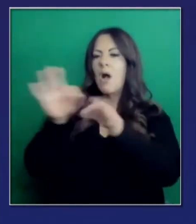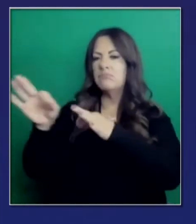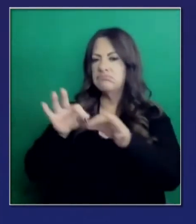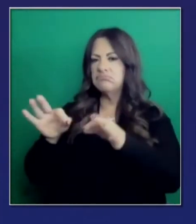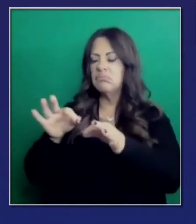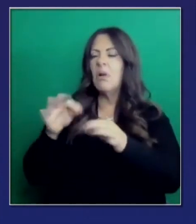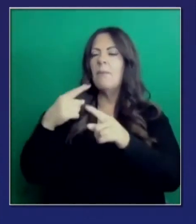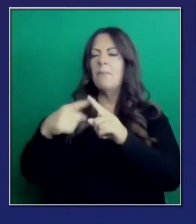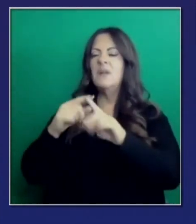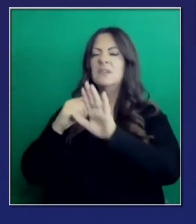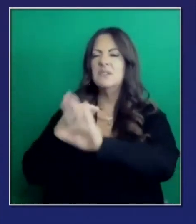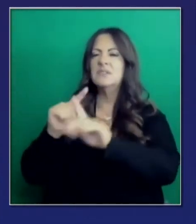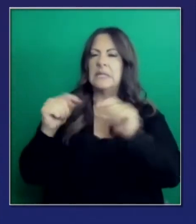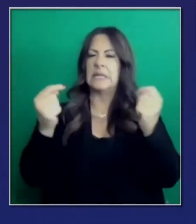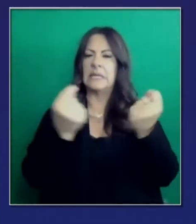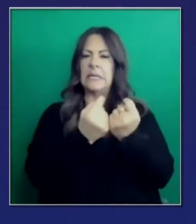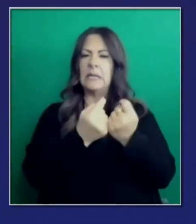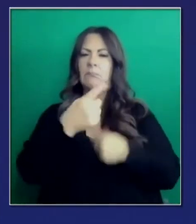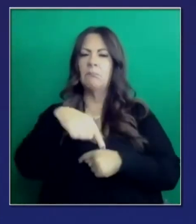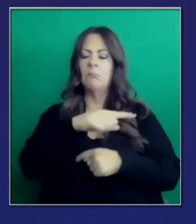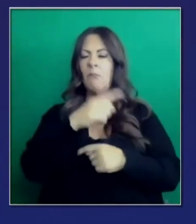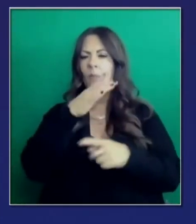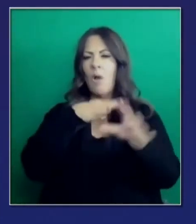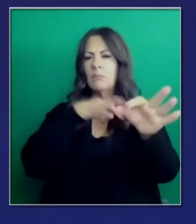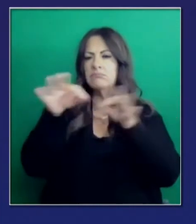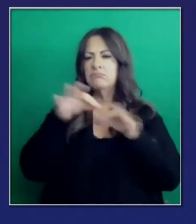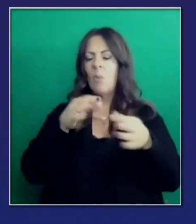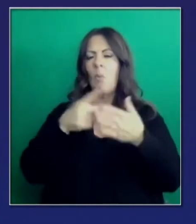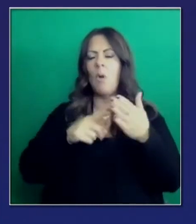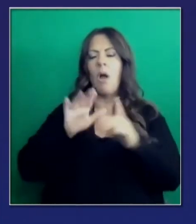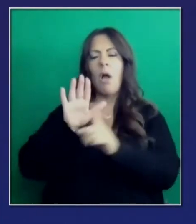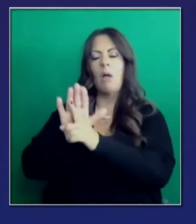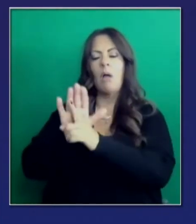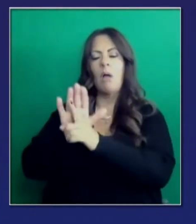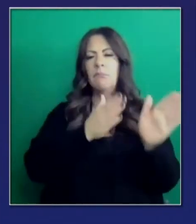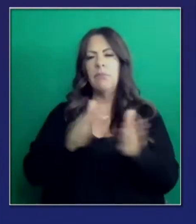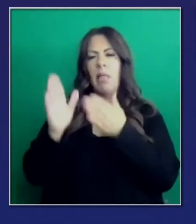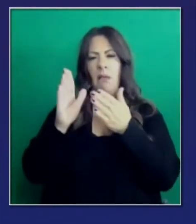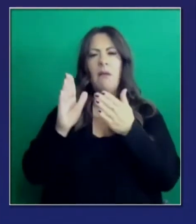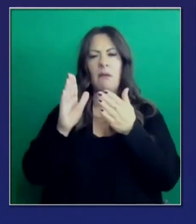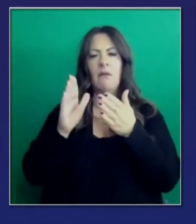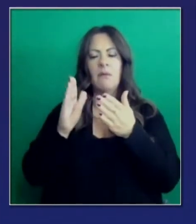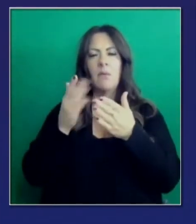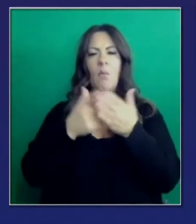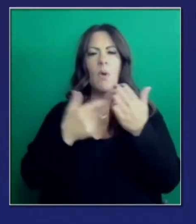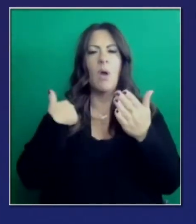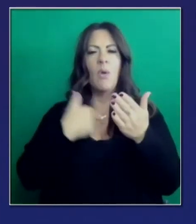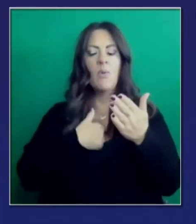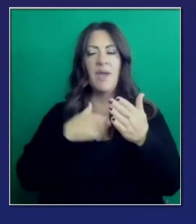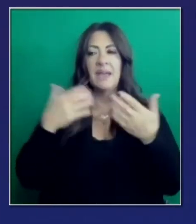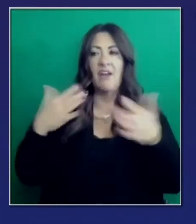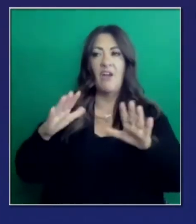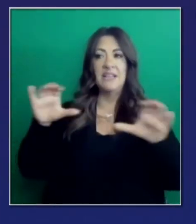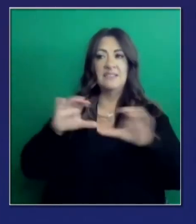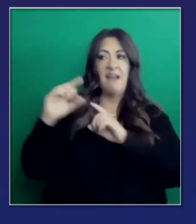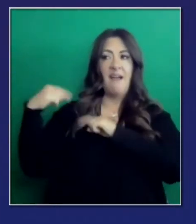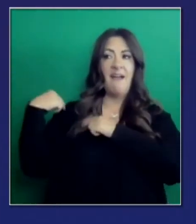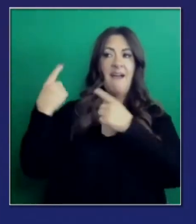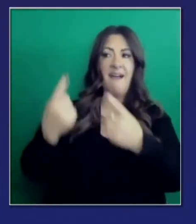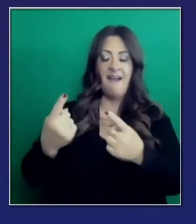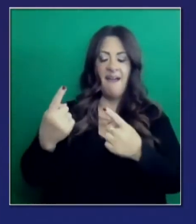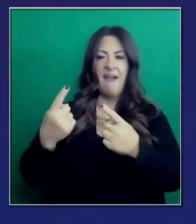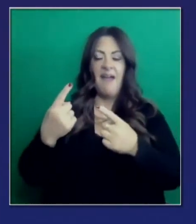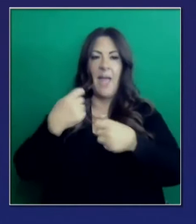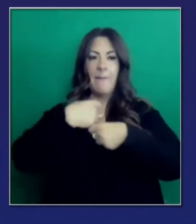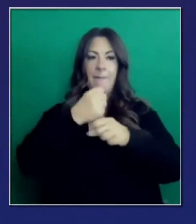more details of that plan and what really, what we've done in the last few weeks to architect this in a more meaningful way,